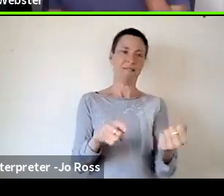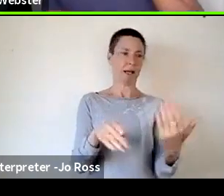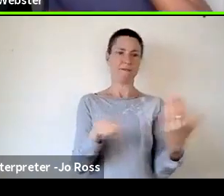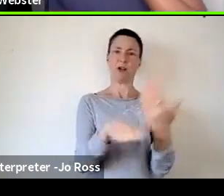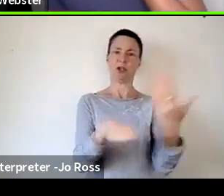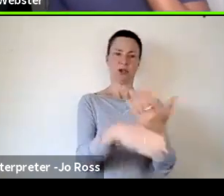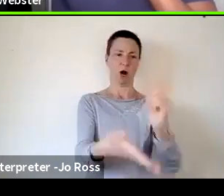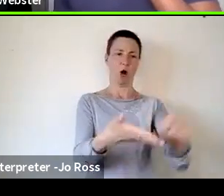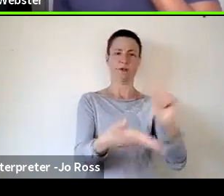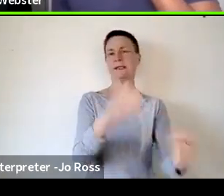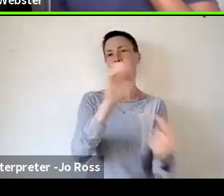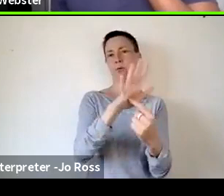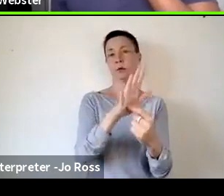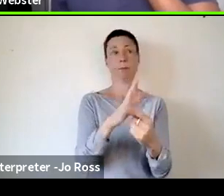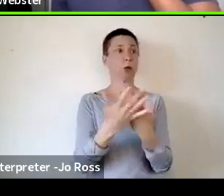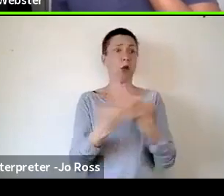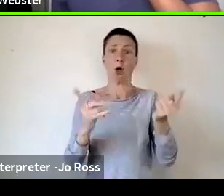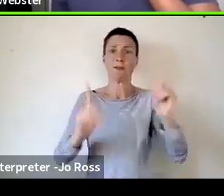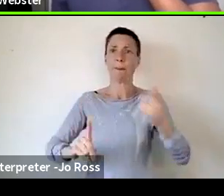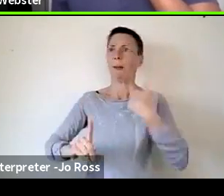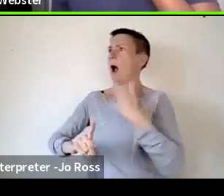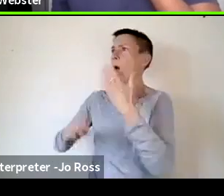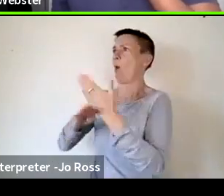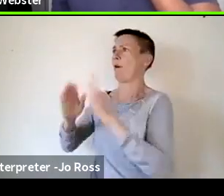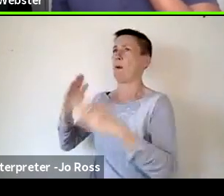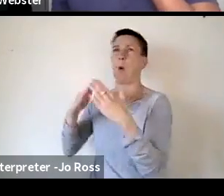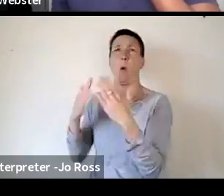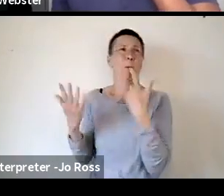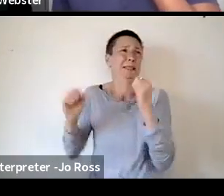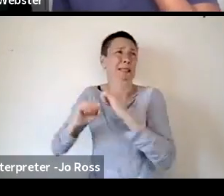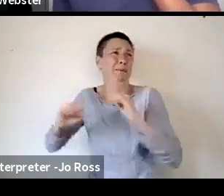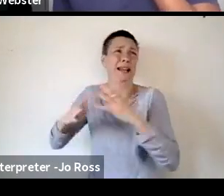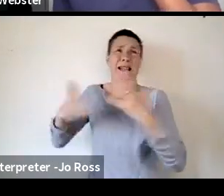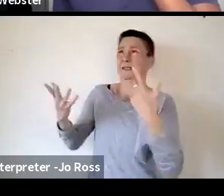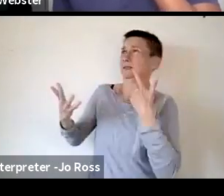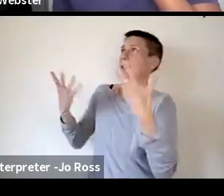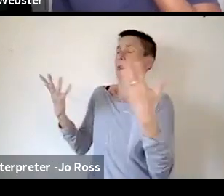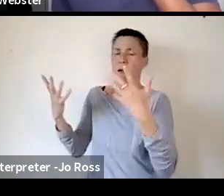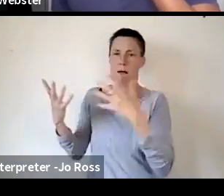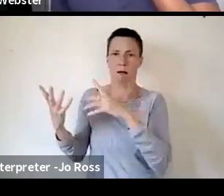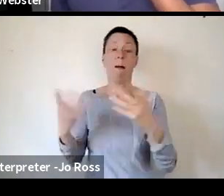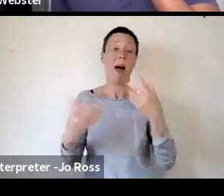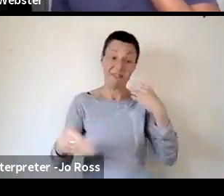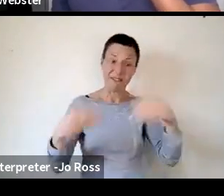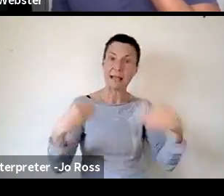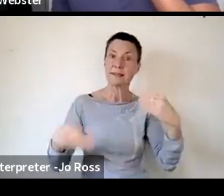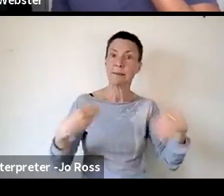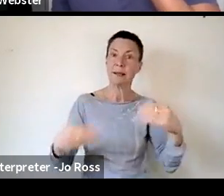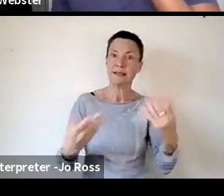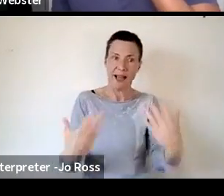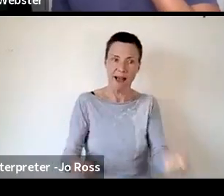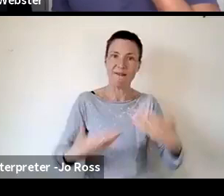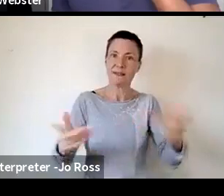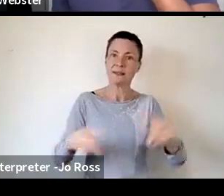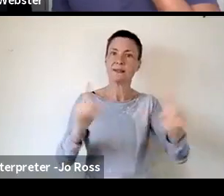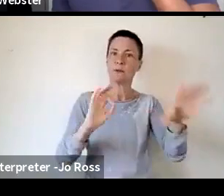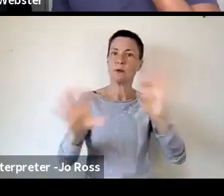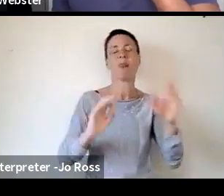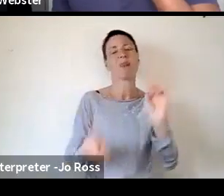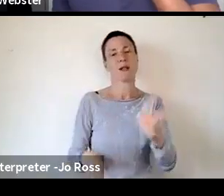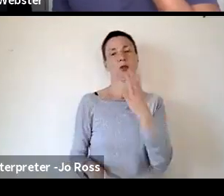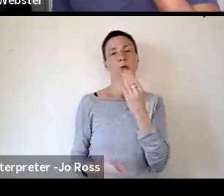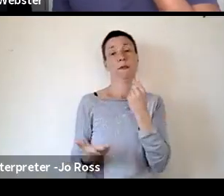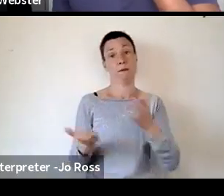because there are lots of people who don't have working space at home. But the flexibility is, I think, useful